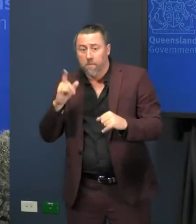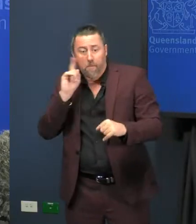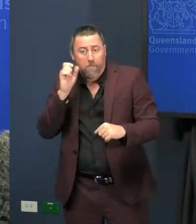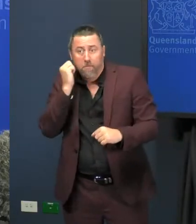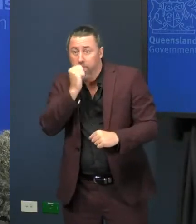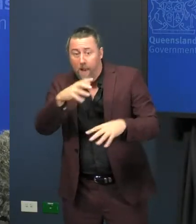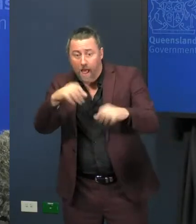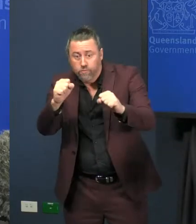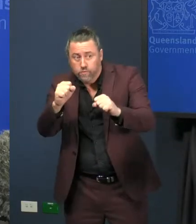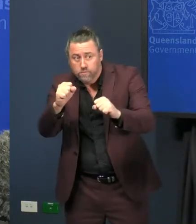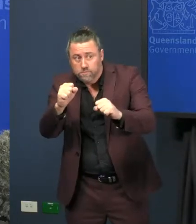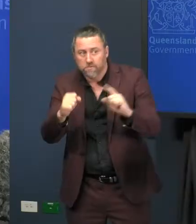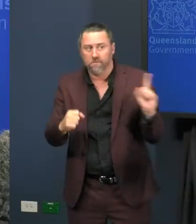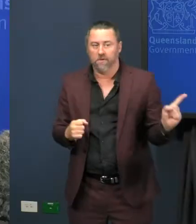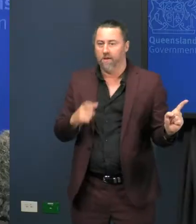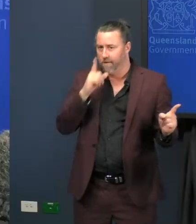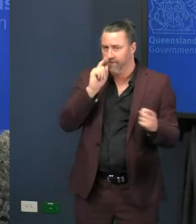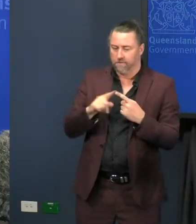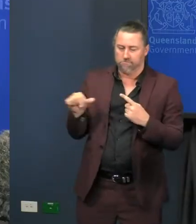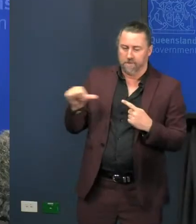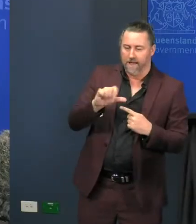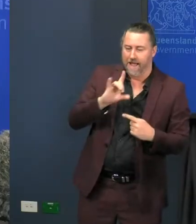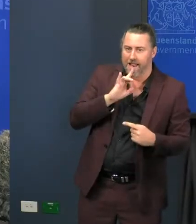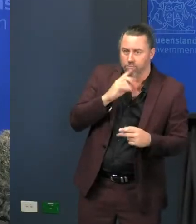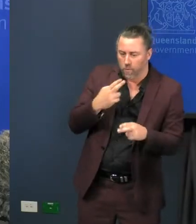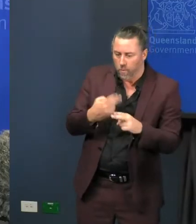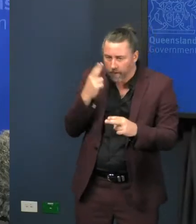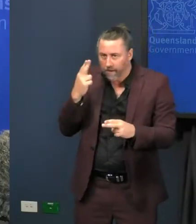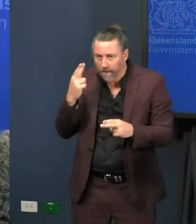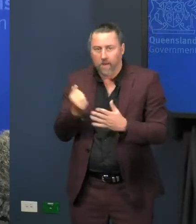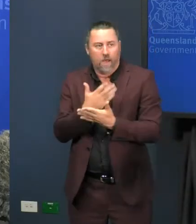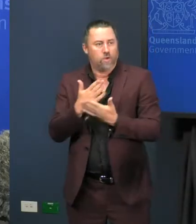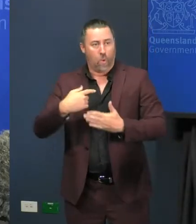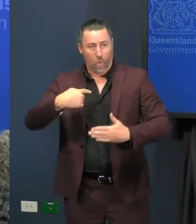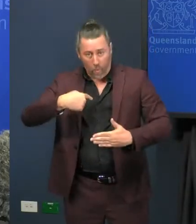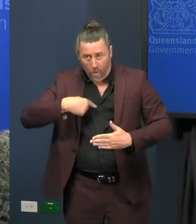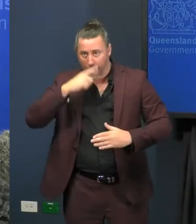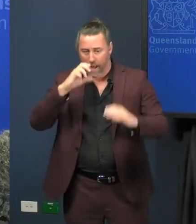ensure that we can communicate with the public as this system firms up.